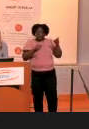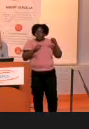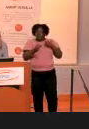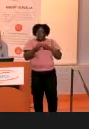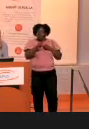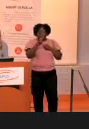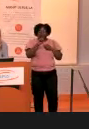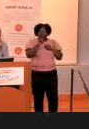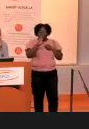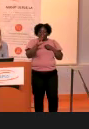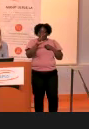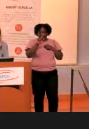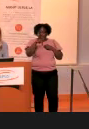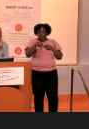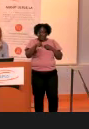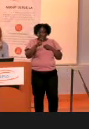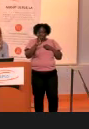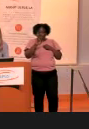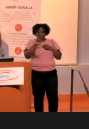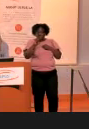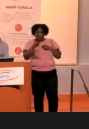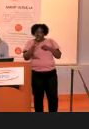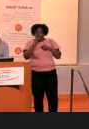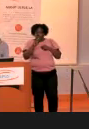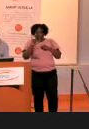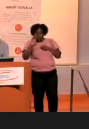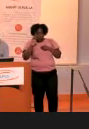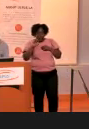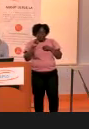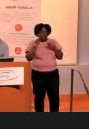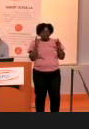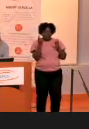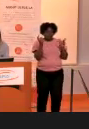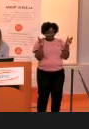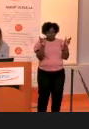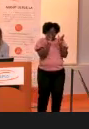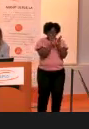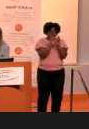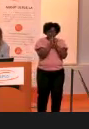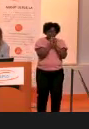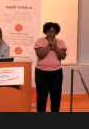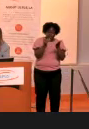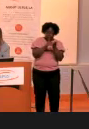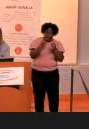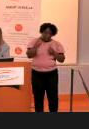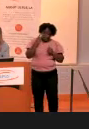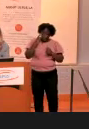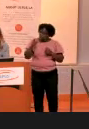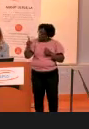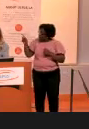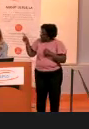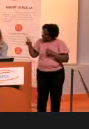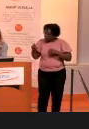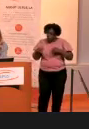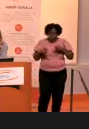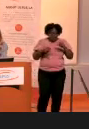with mycophenolate versus mycophenolate alone. And again, you see nice responses earlier